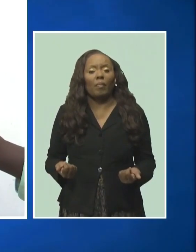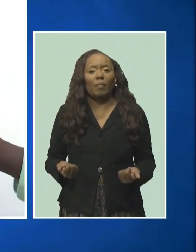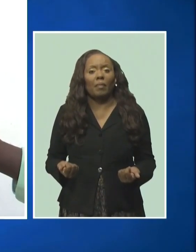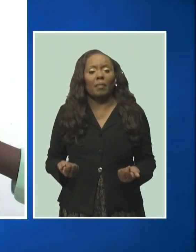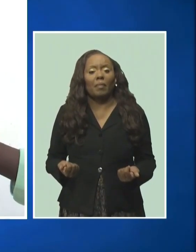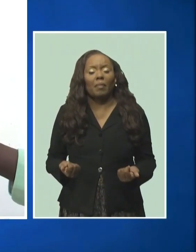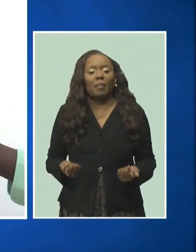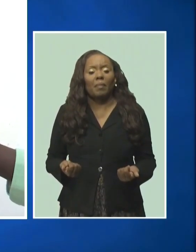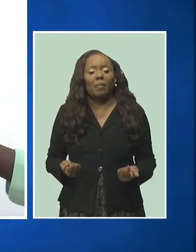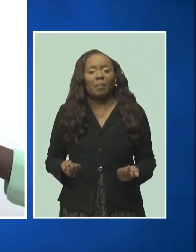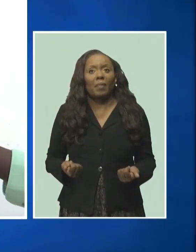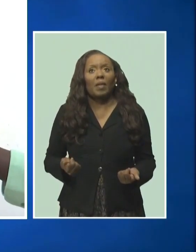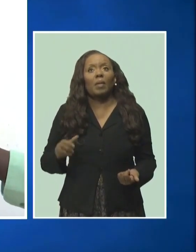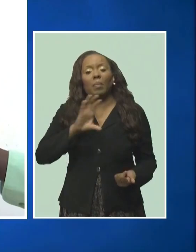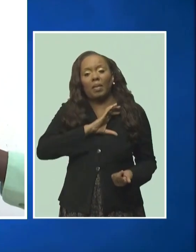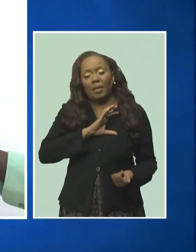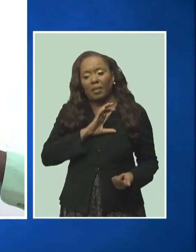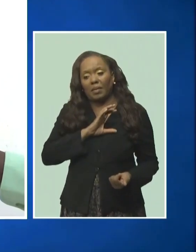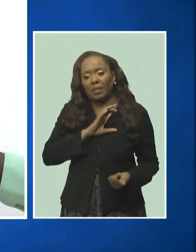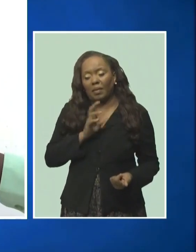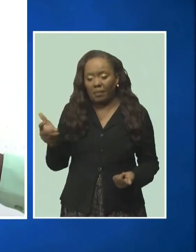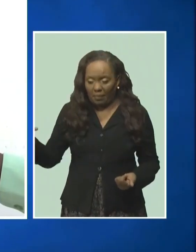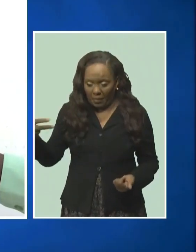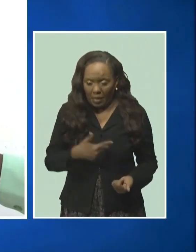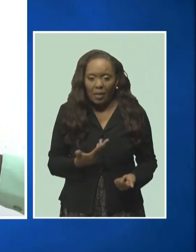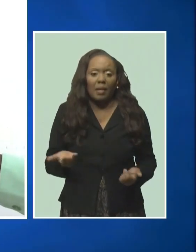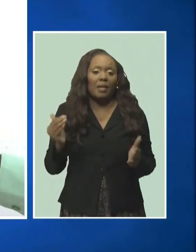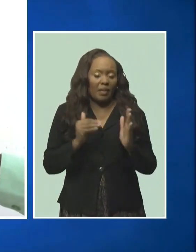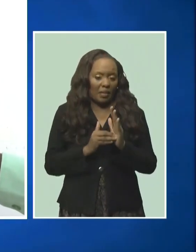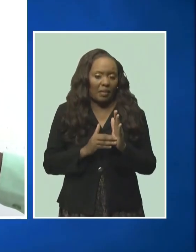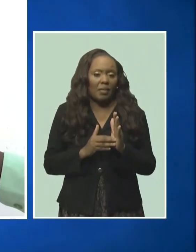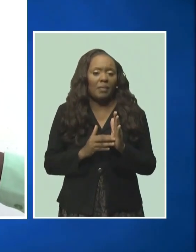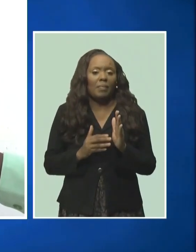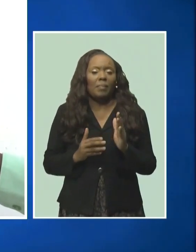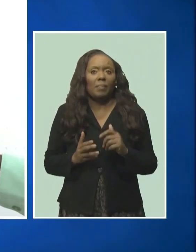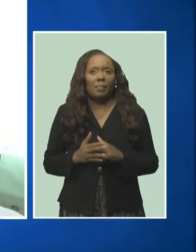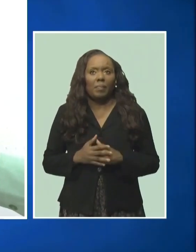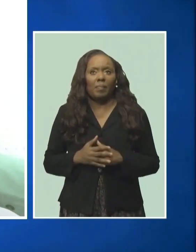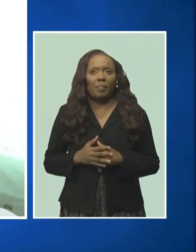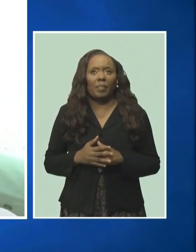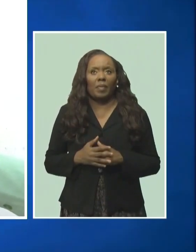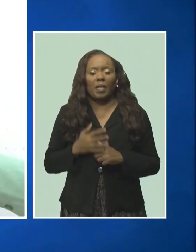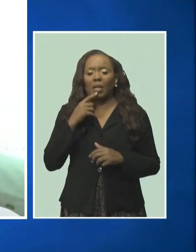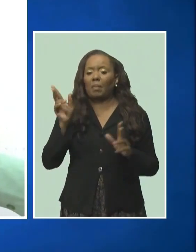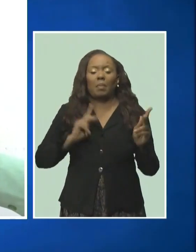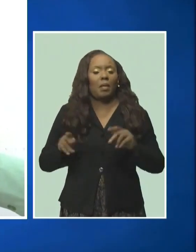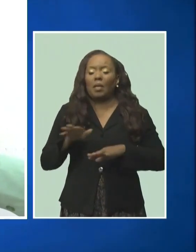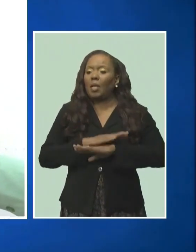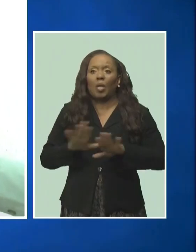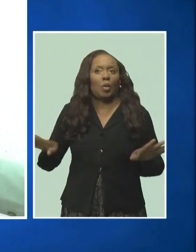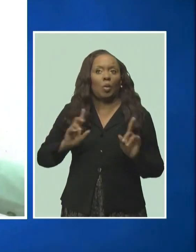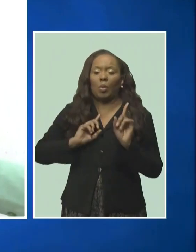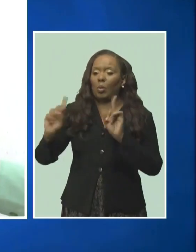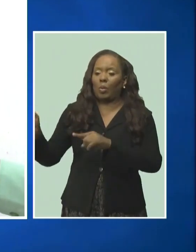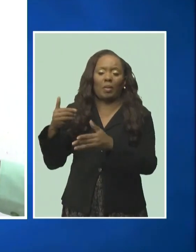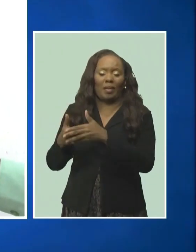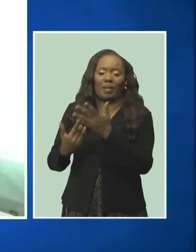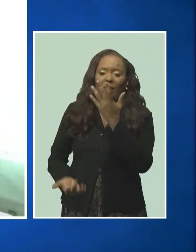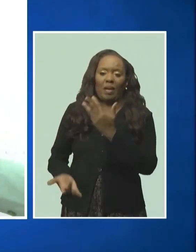since they've blown up, we're effectively shut down and lost all business until this can be repaired. We've contacted Barbados Light and